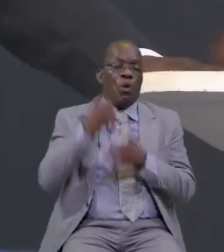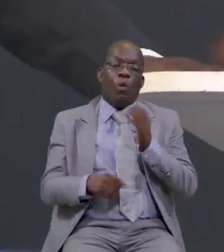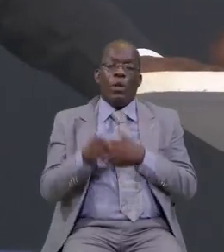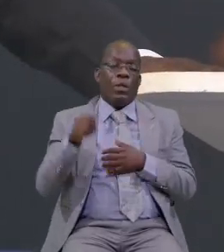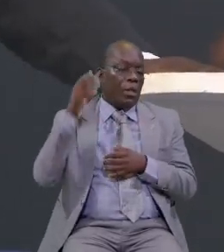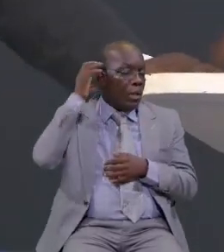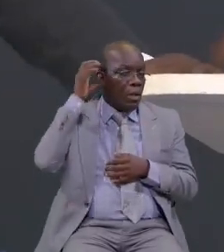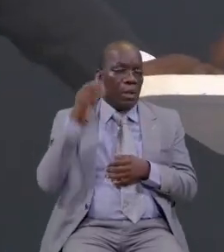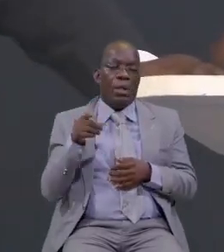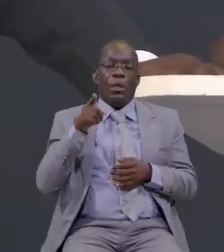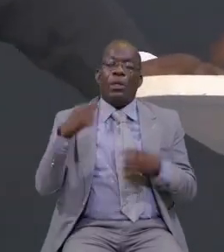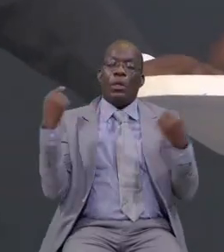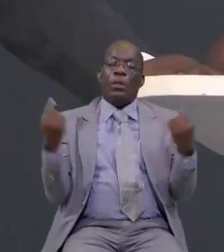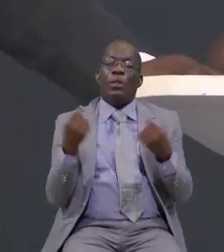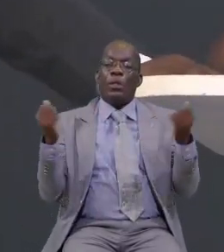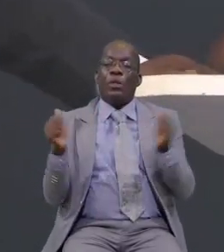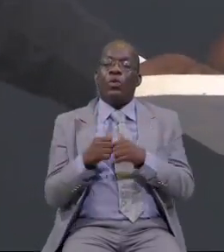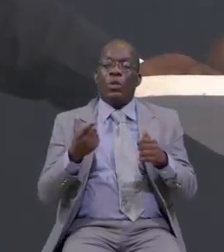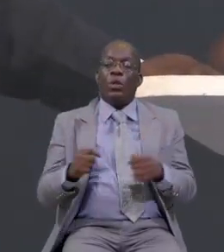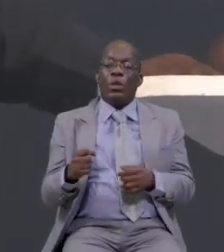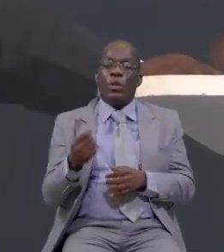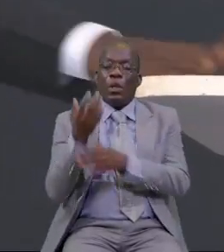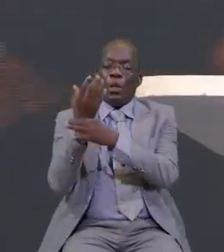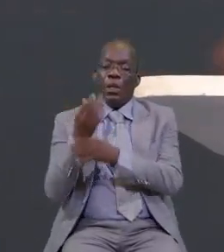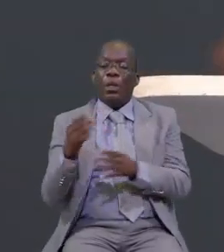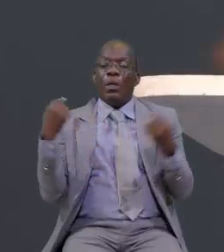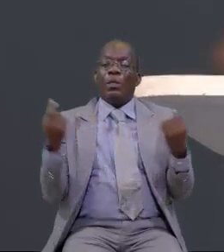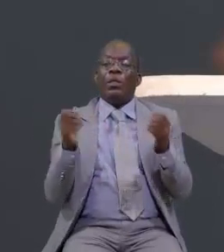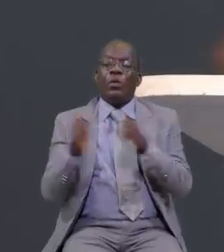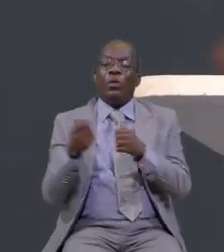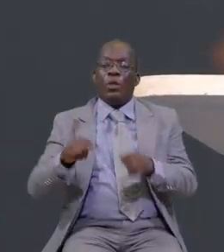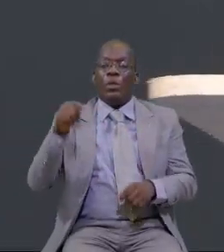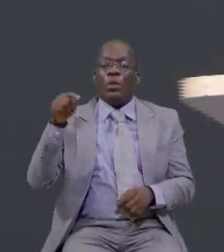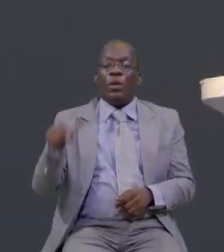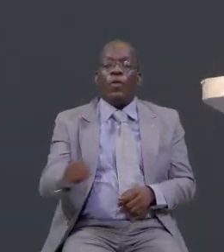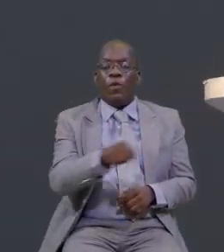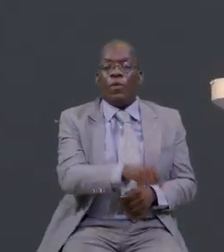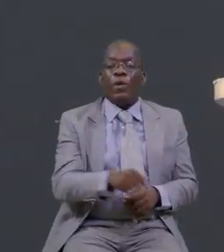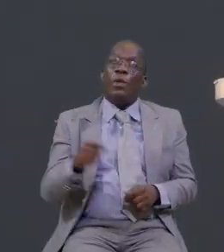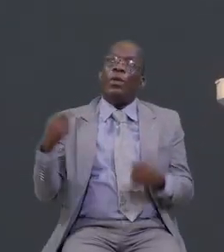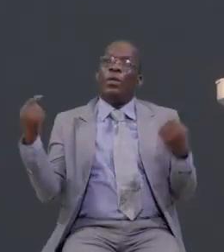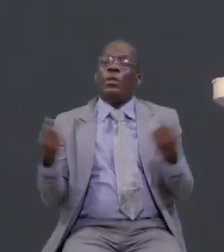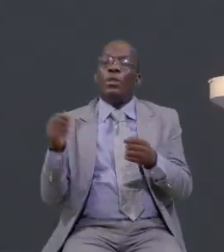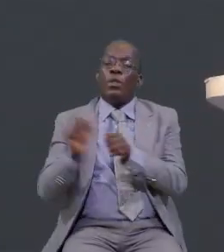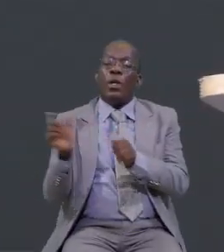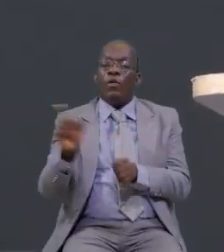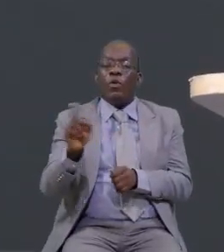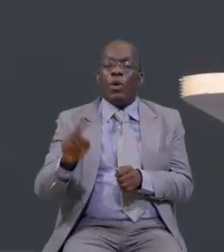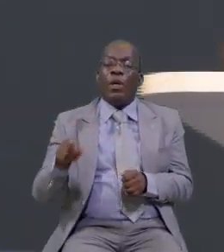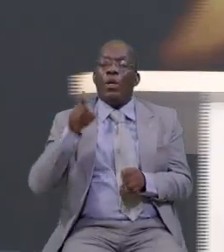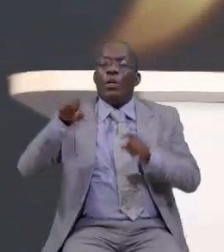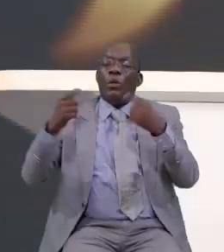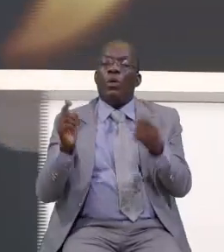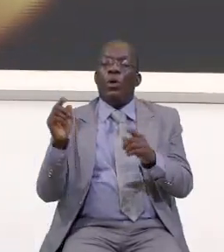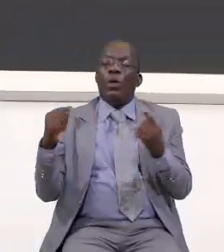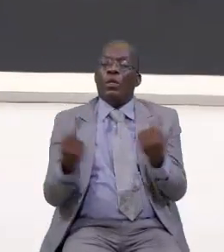his hand. He sees with his feet everywhere he goes. He sees by what he puts on. He